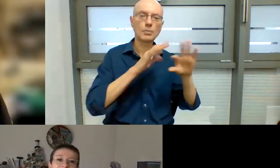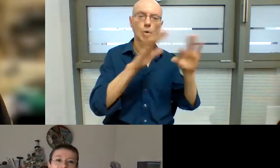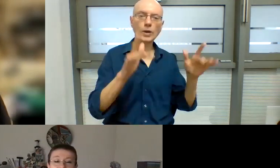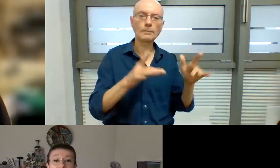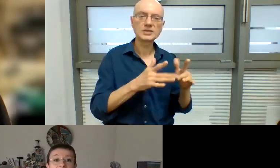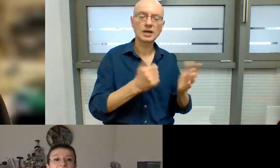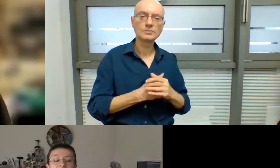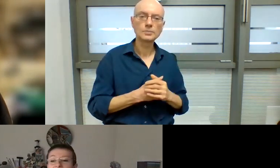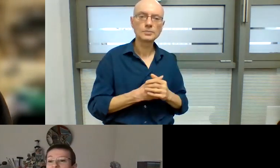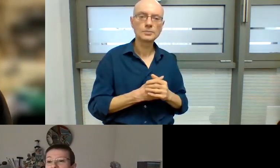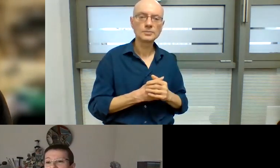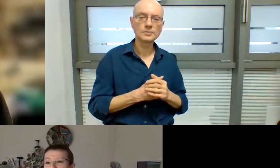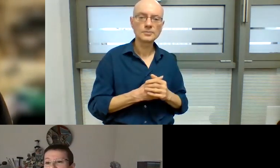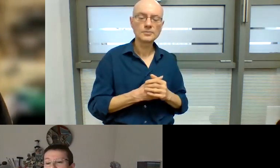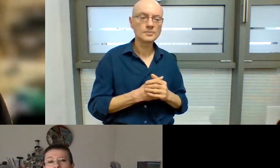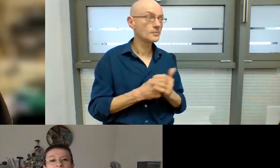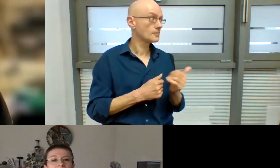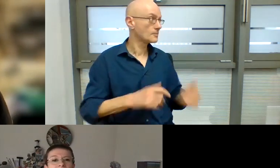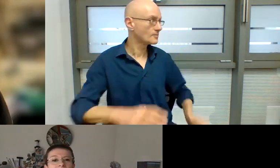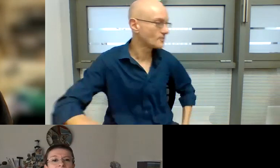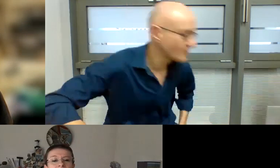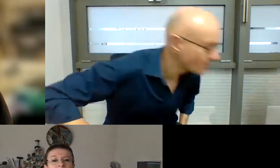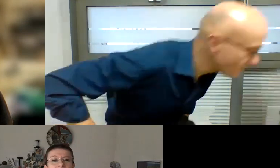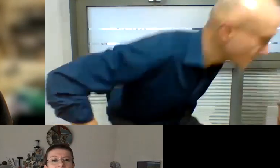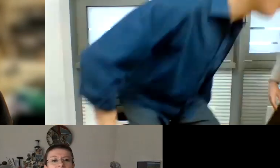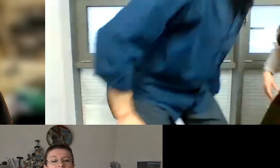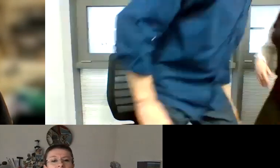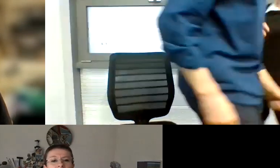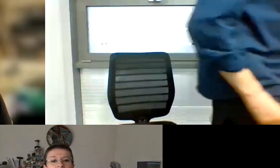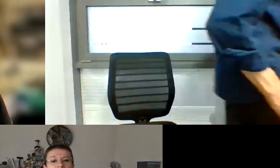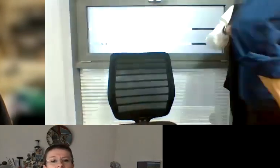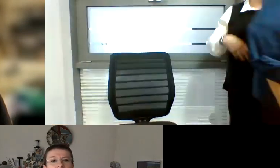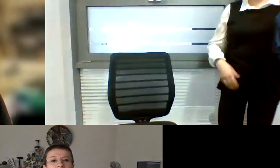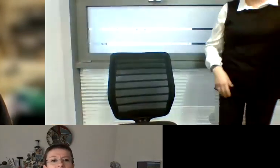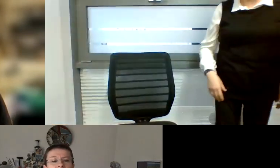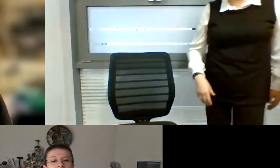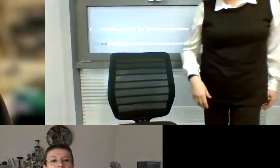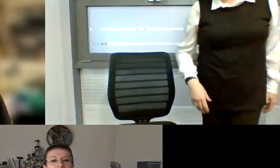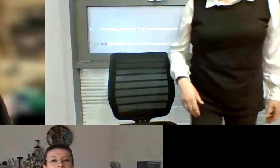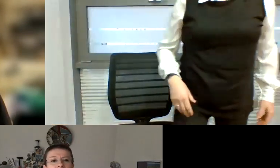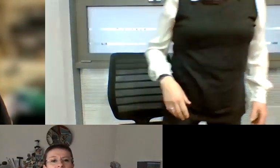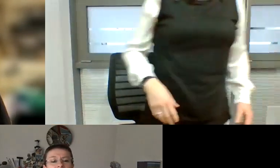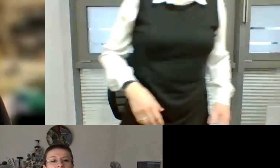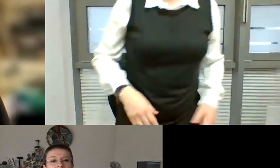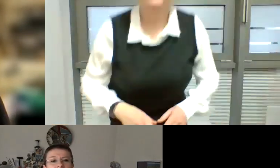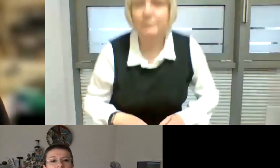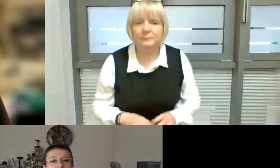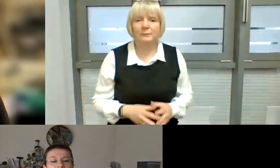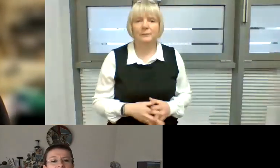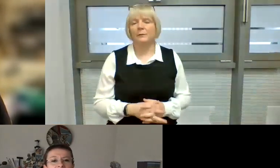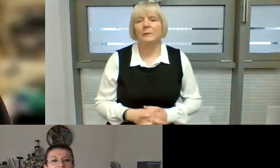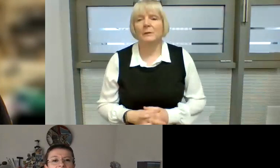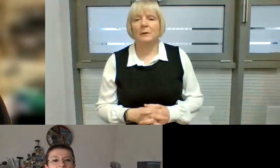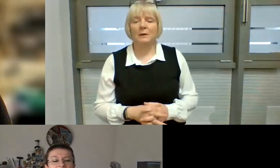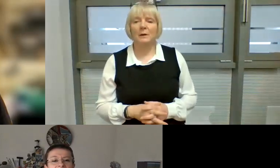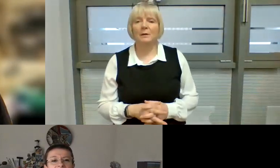Well, we're in a world with people buying NFT images. Are you familiar with those? This